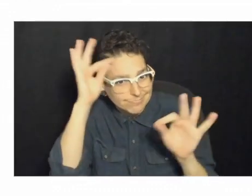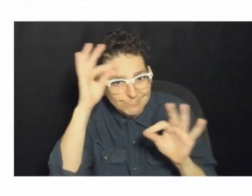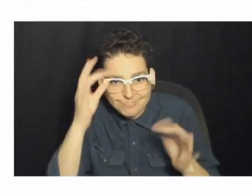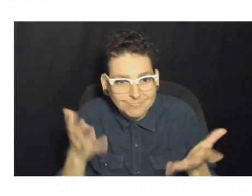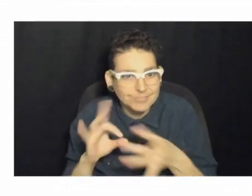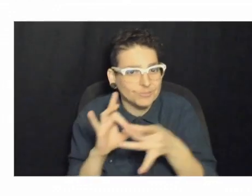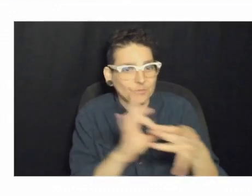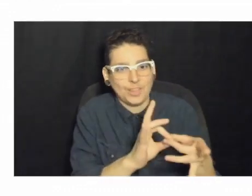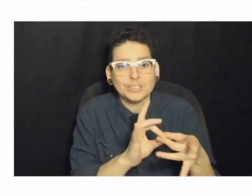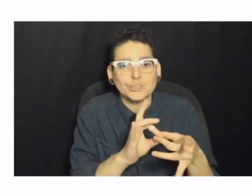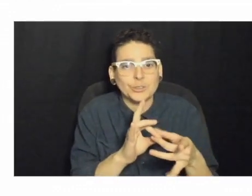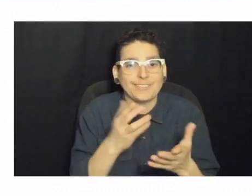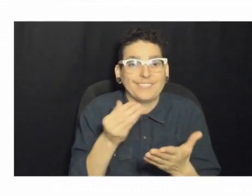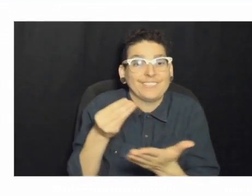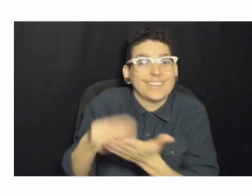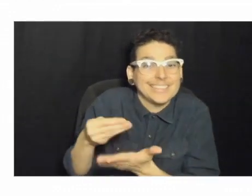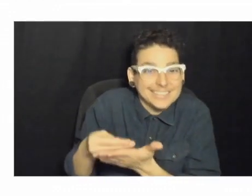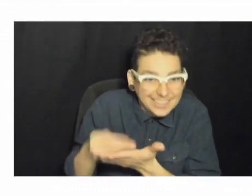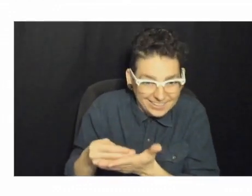and local level?